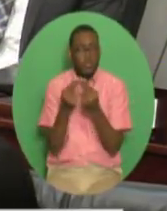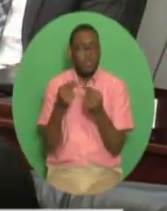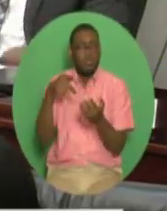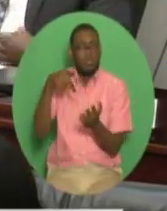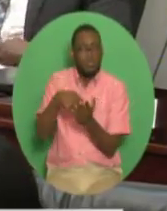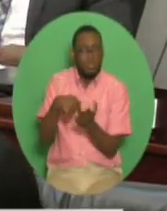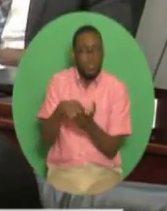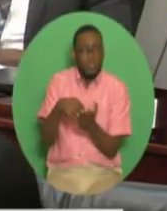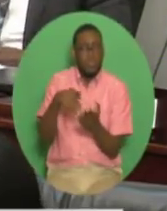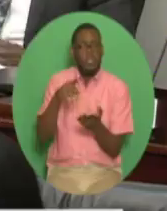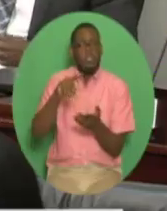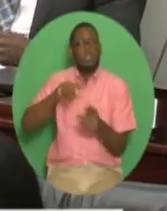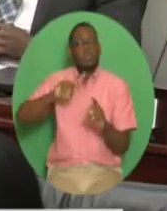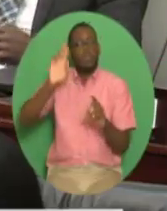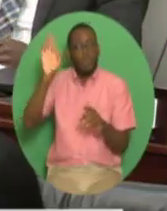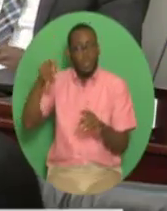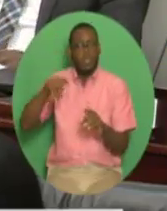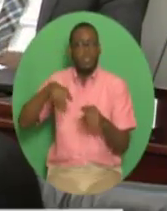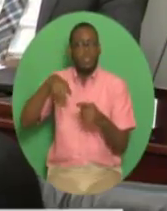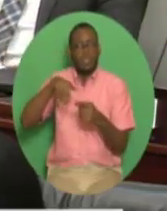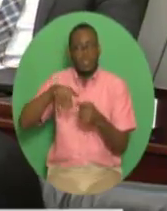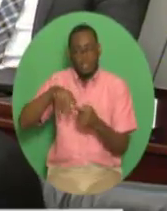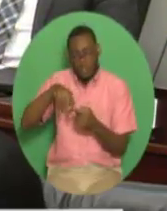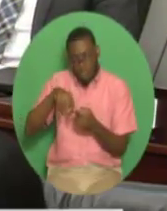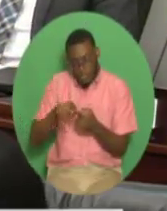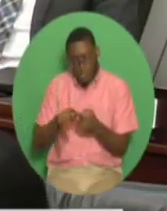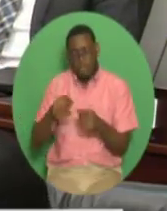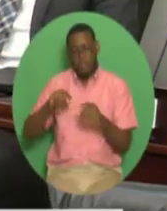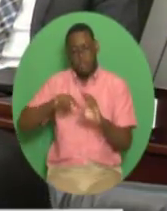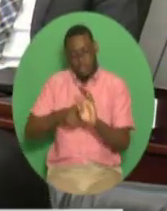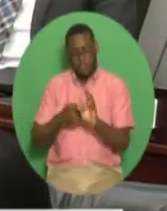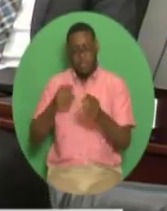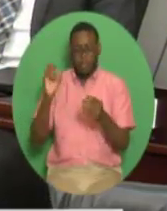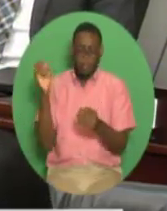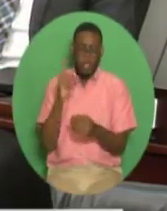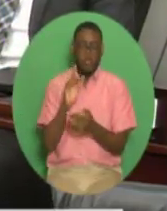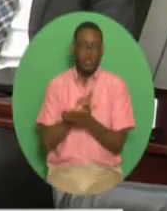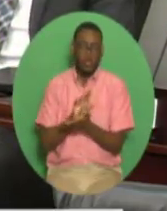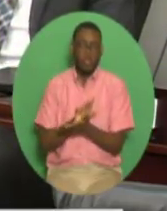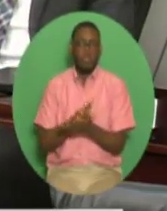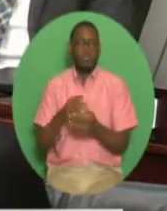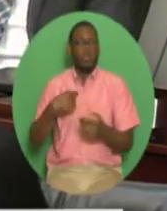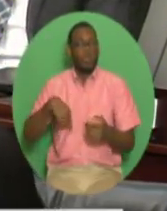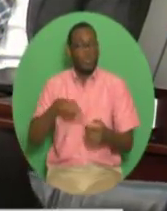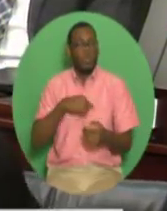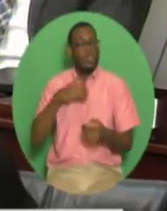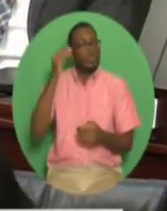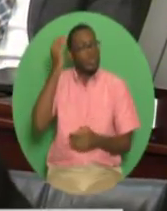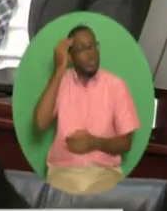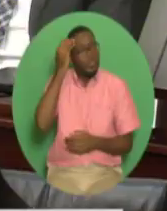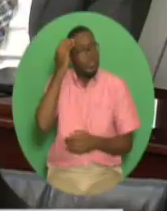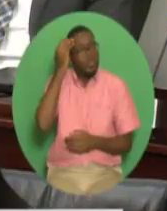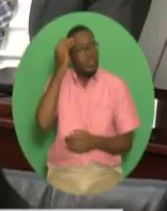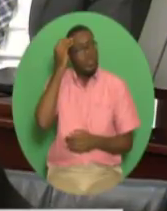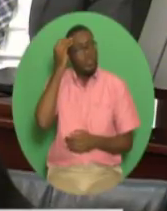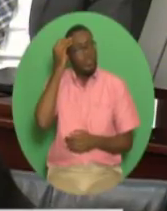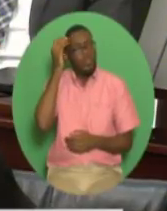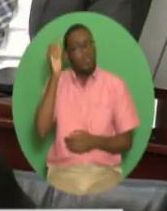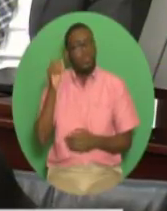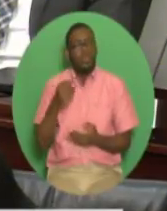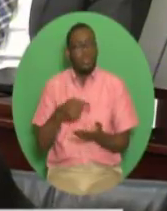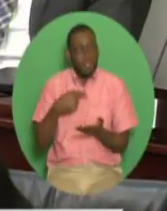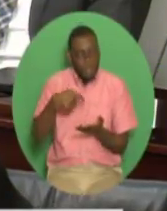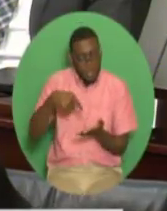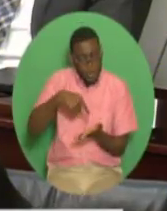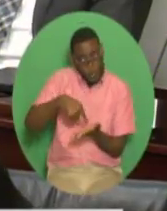their classes as soon as possible. Madam Speaker, it is known that sometime this week, I